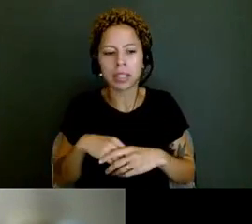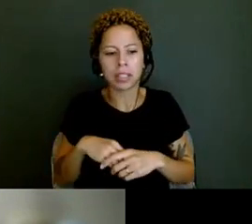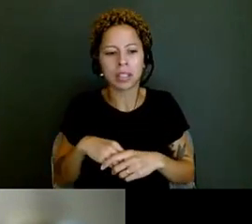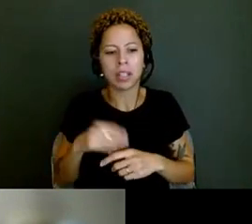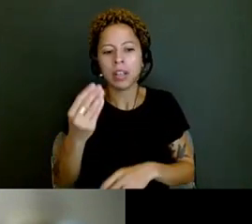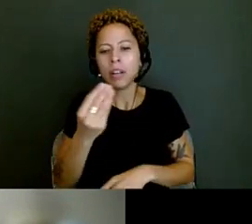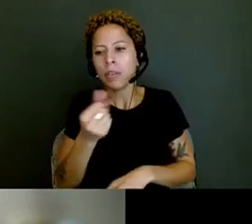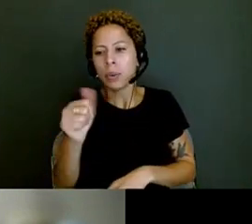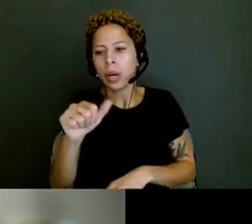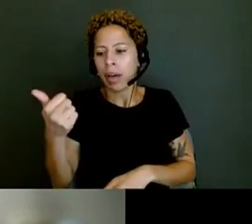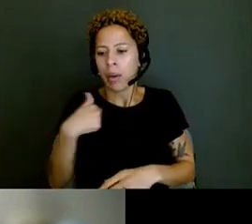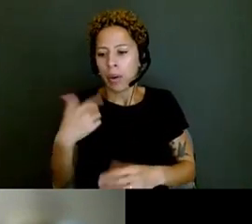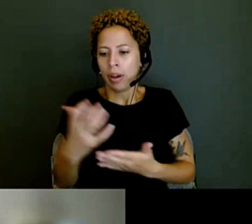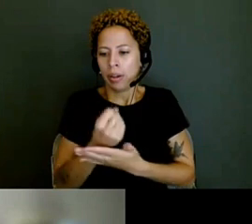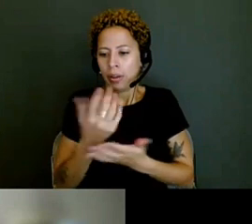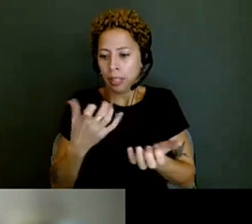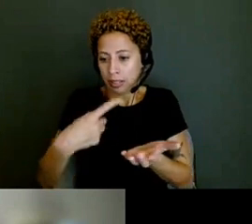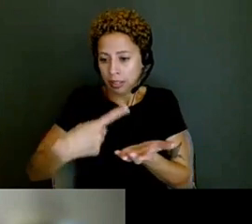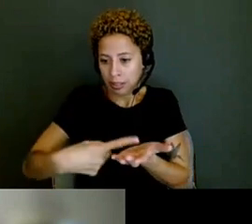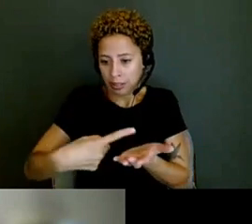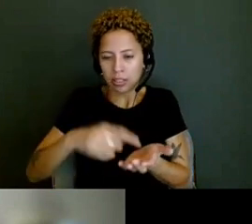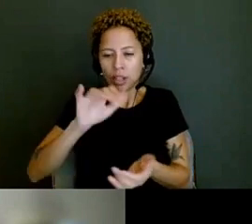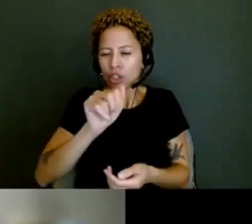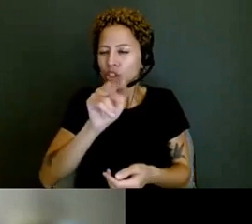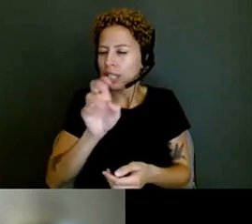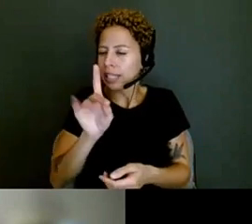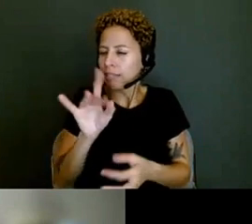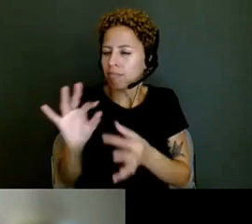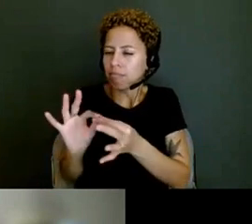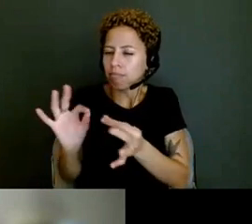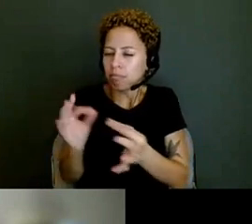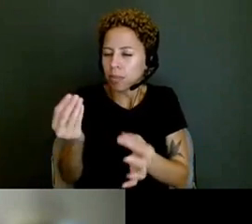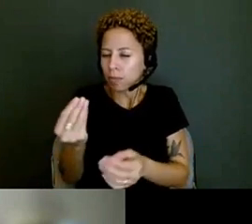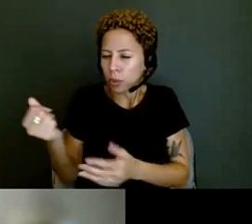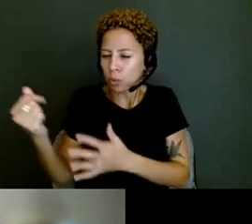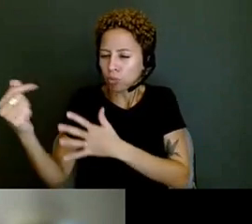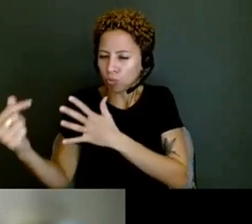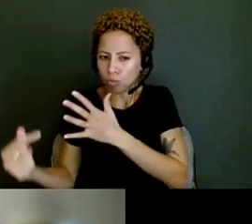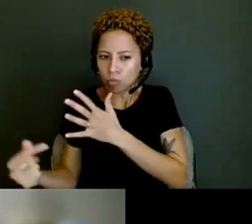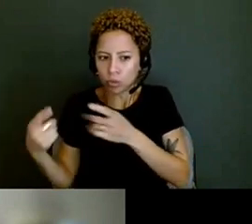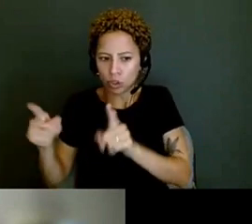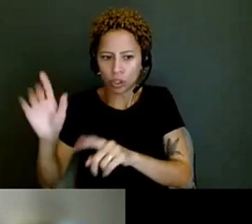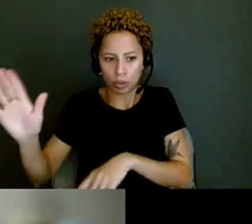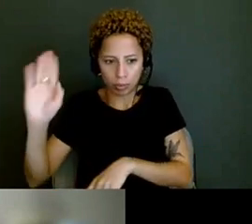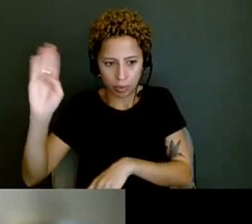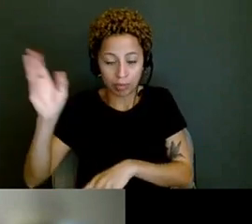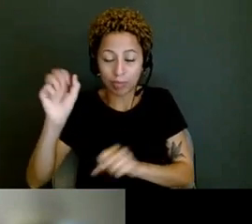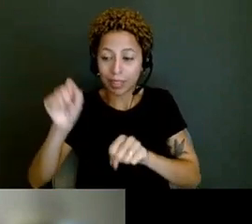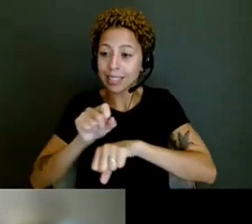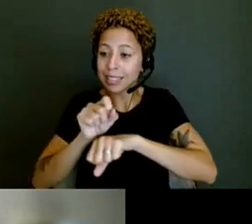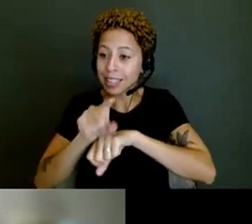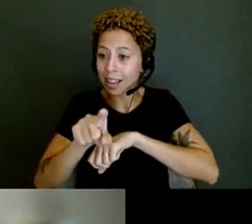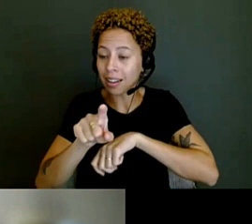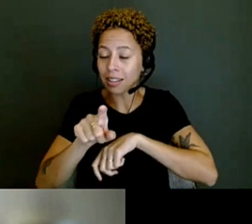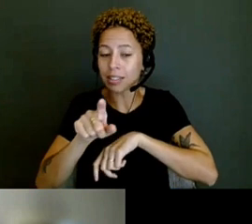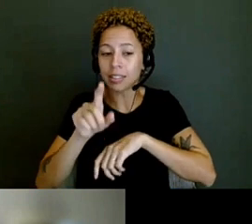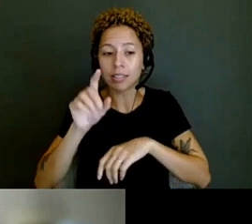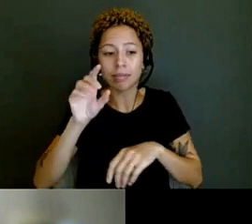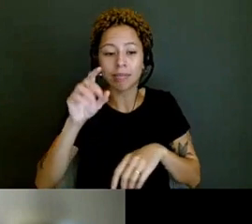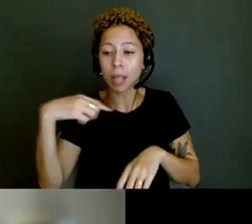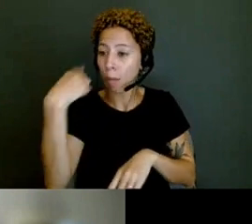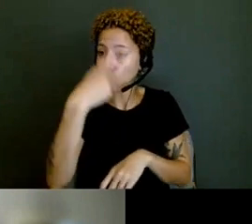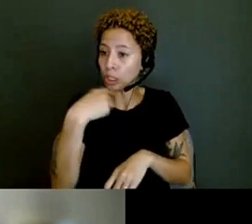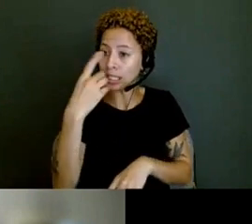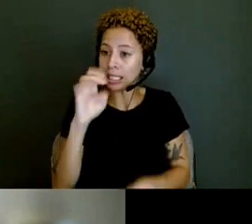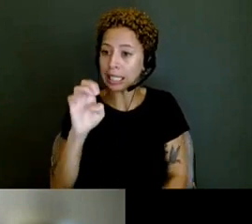tools, a few of them Jane alluded to in her presentation, I'll get to in a minute. You can send emojis, obviously, in your messages.